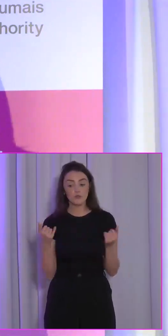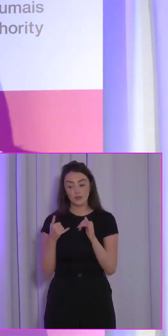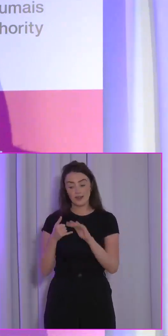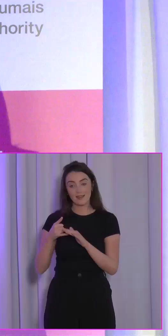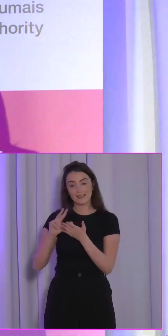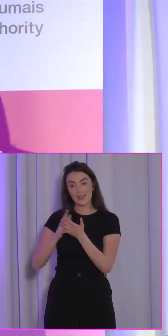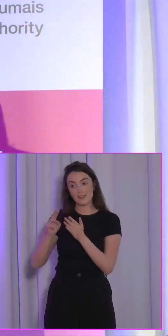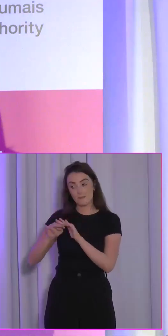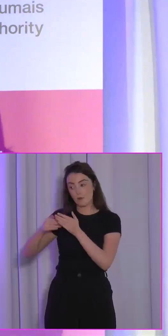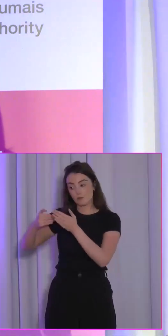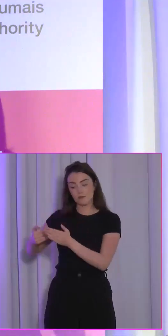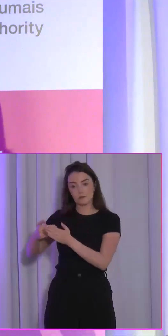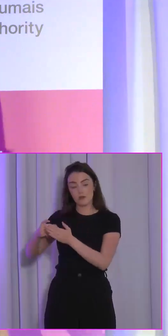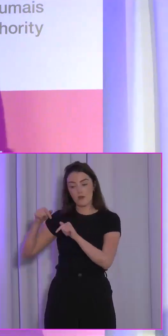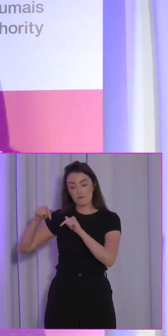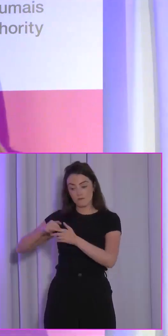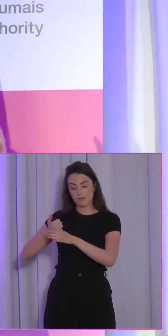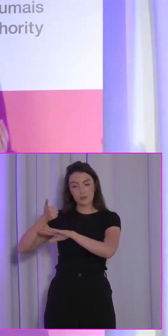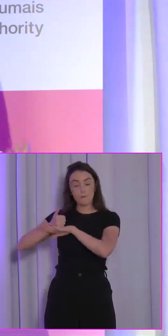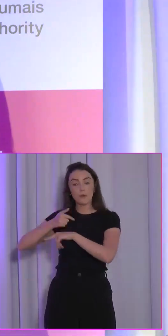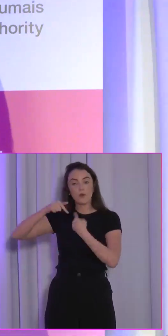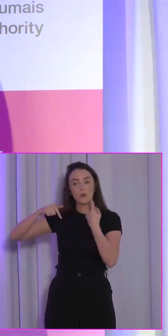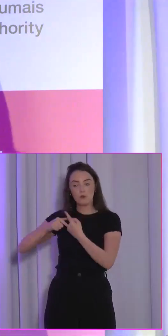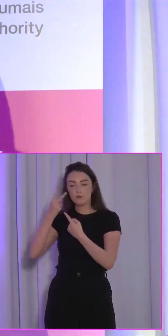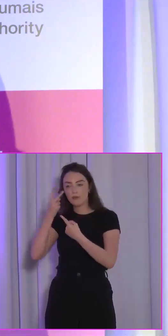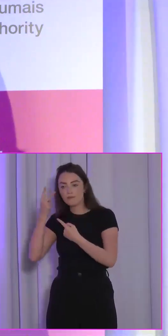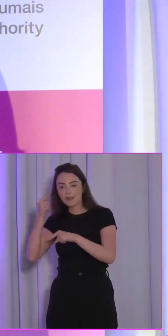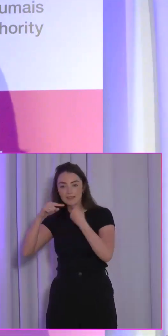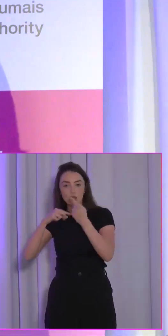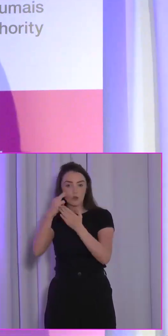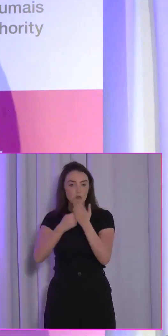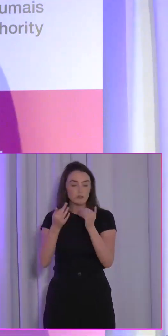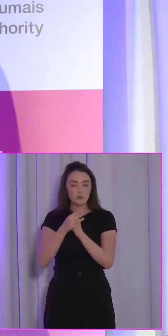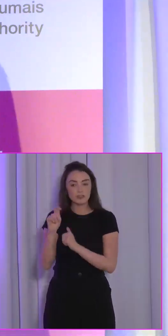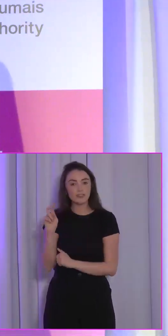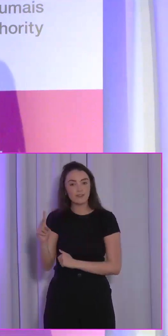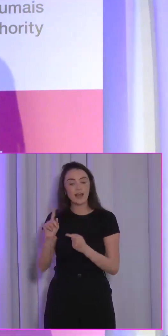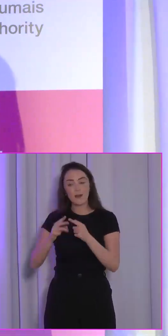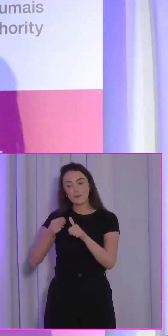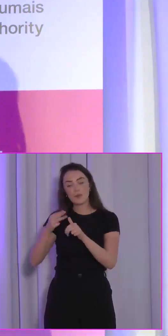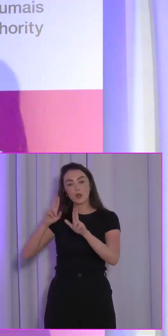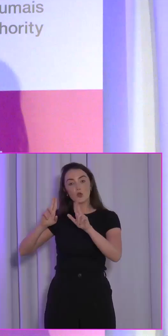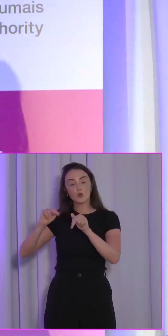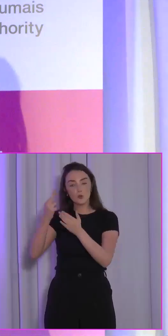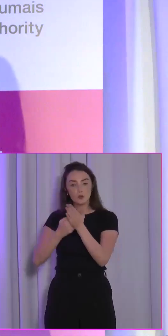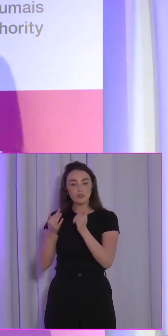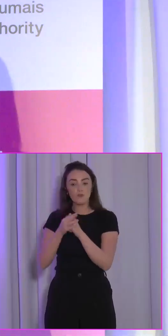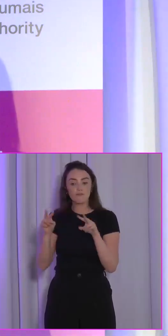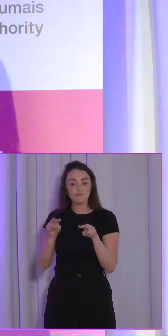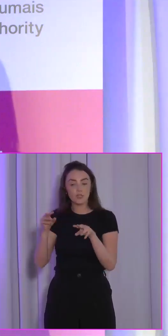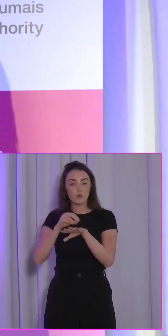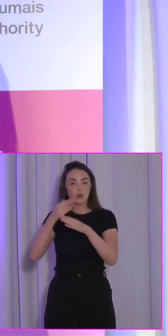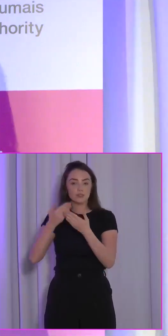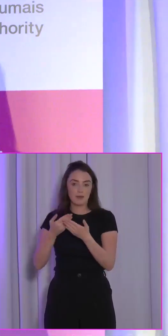last 18 months of Coimisiún Meán's existence, we've been revising our rules for television and preparing new rules for video on demand, the first set